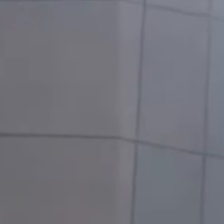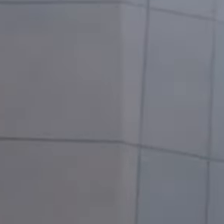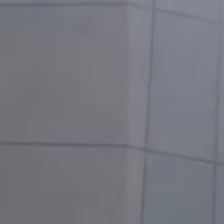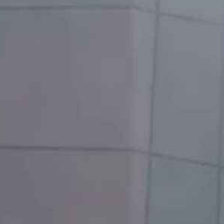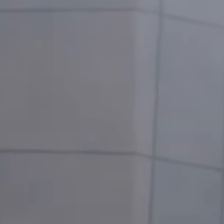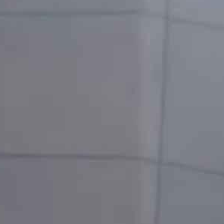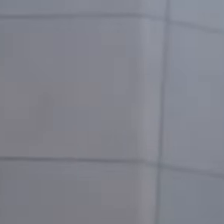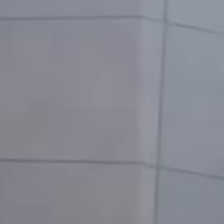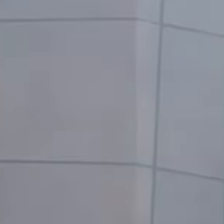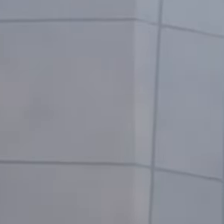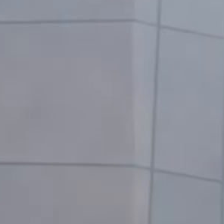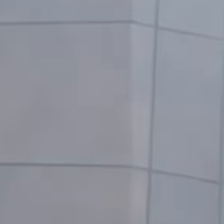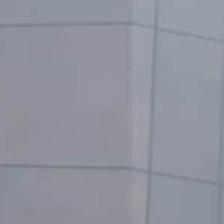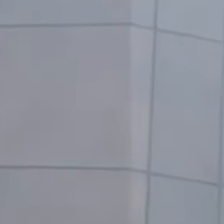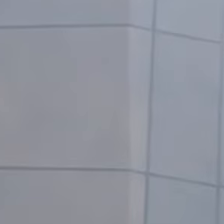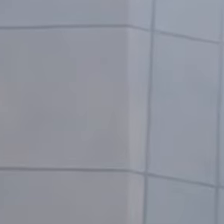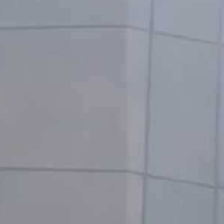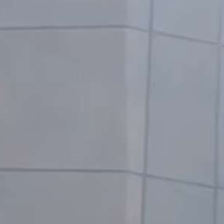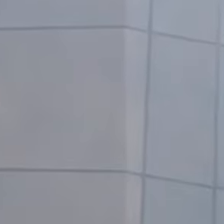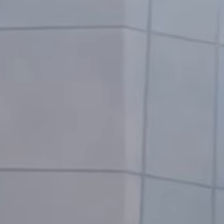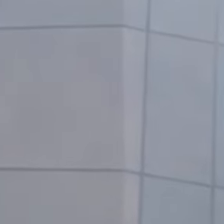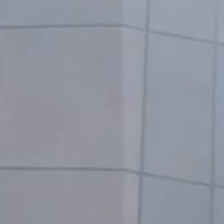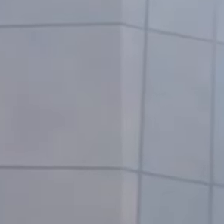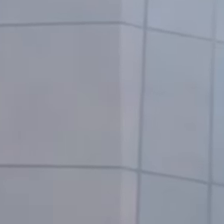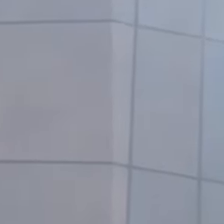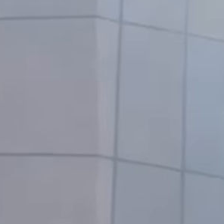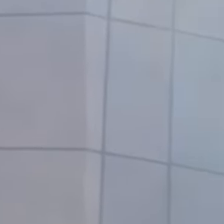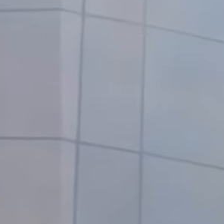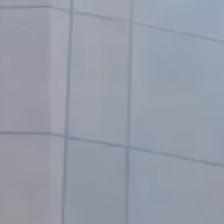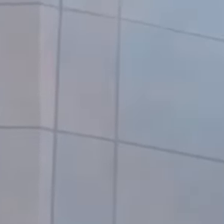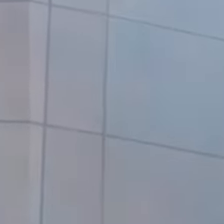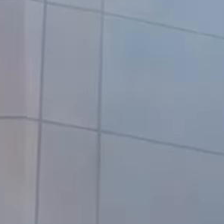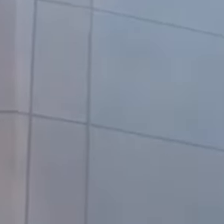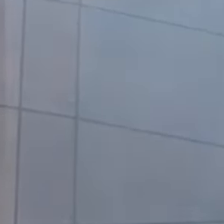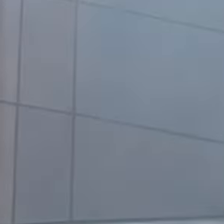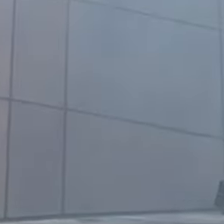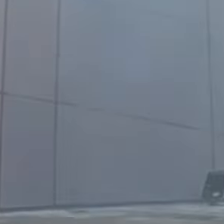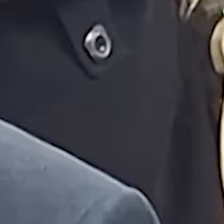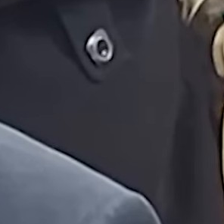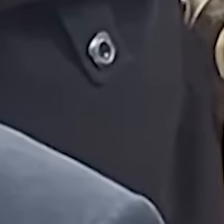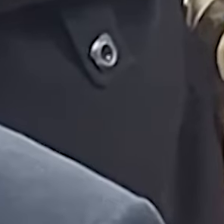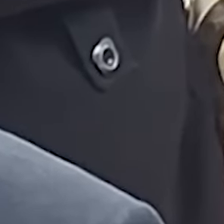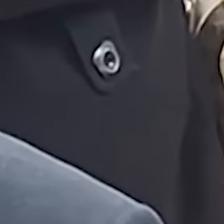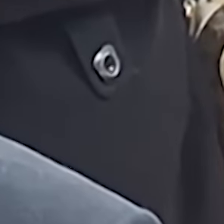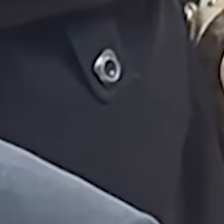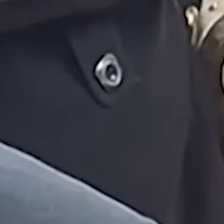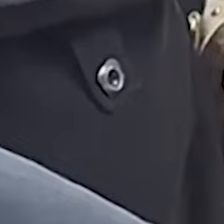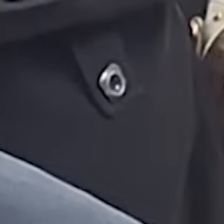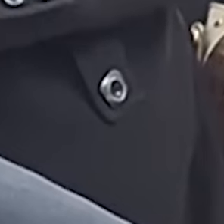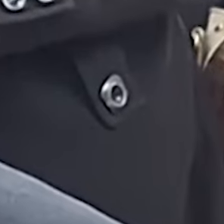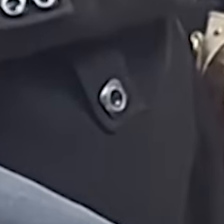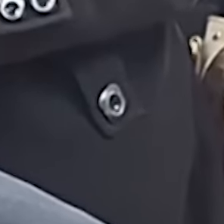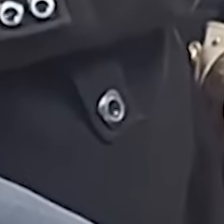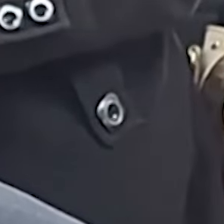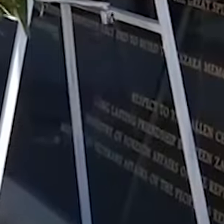history will live for a long time to come in our future, and